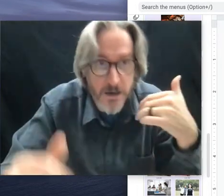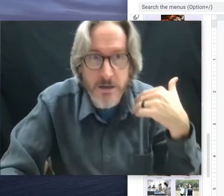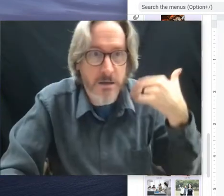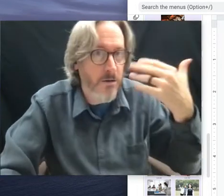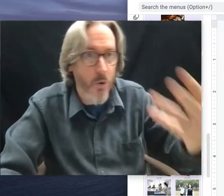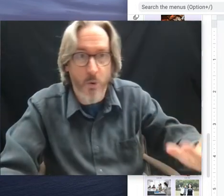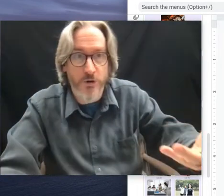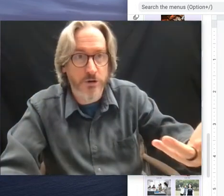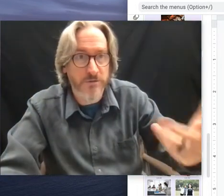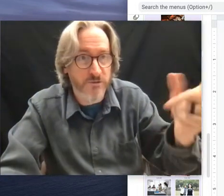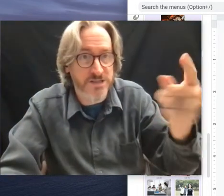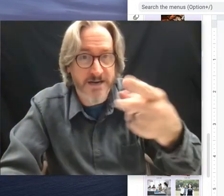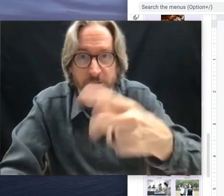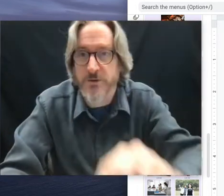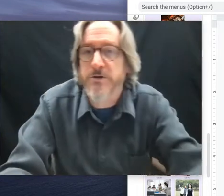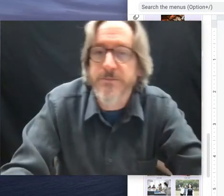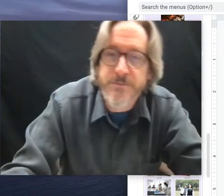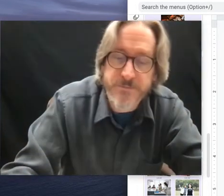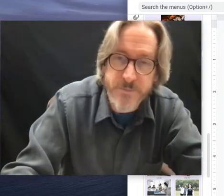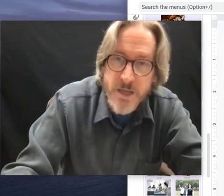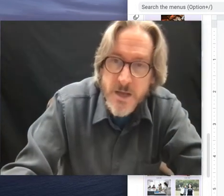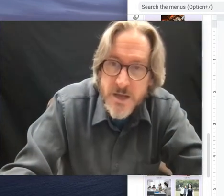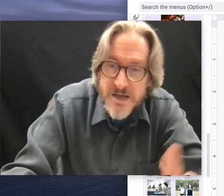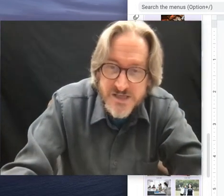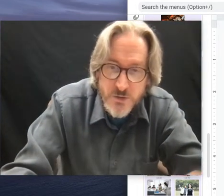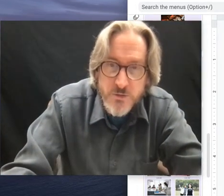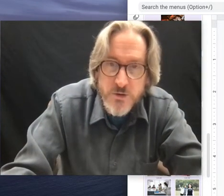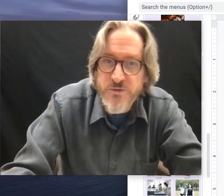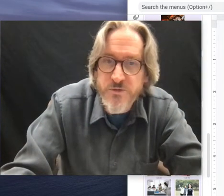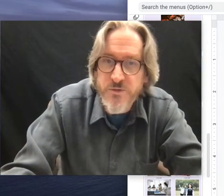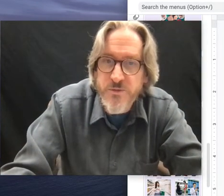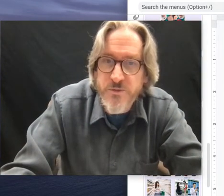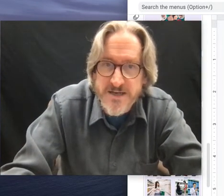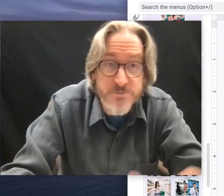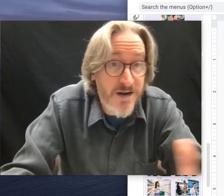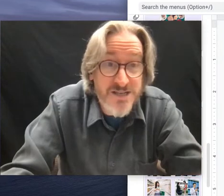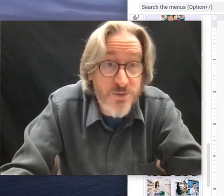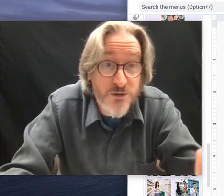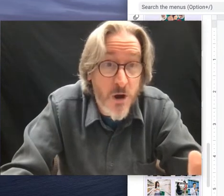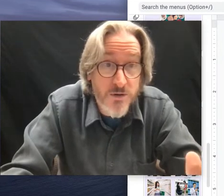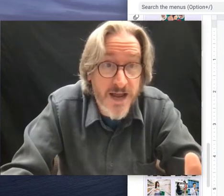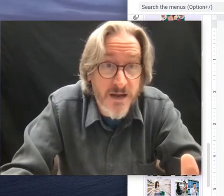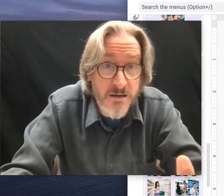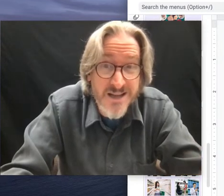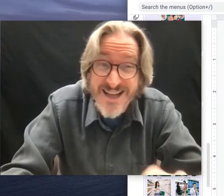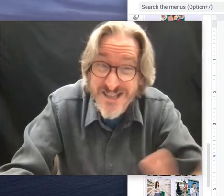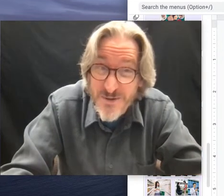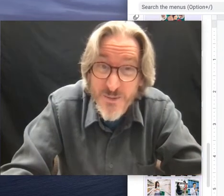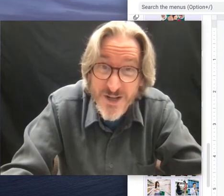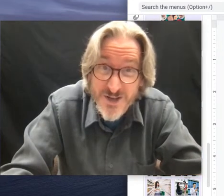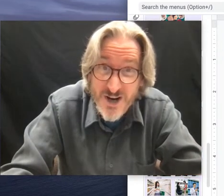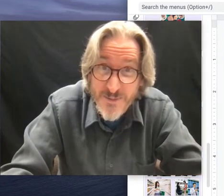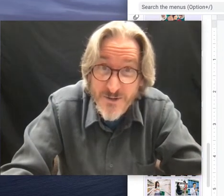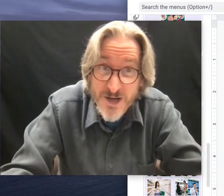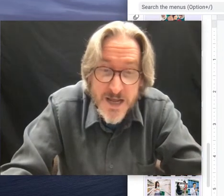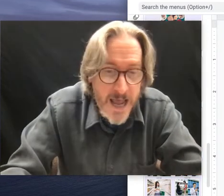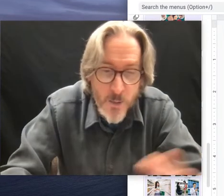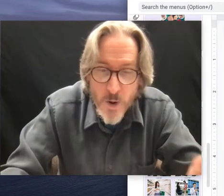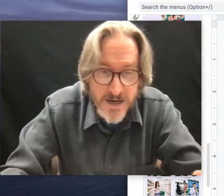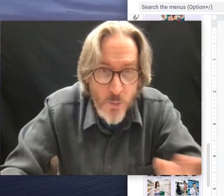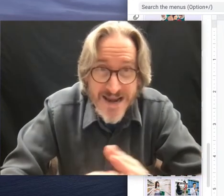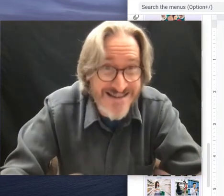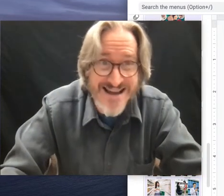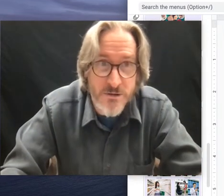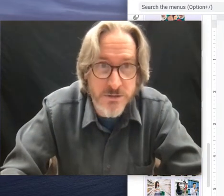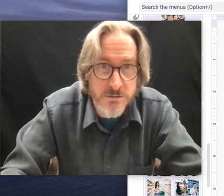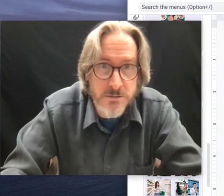a order for second, third. So go through each of these, practice with your own day. It's going to be what you talk about.